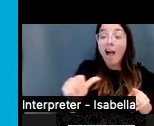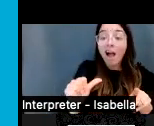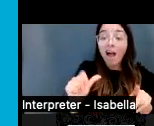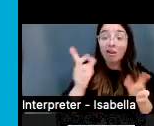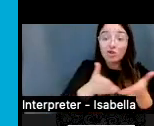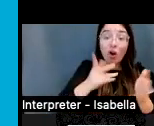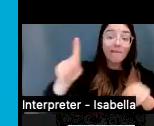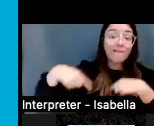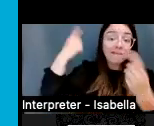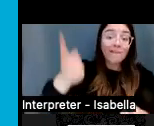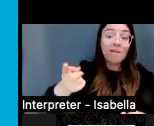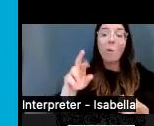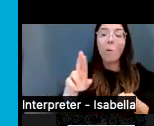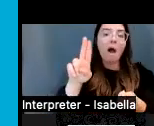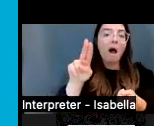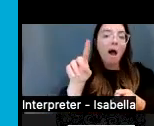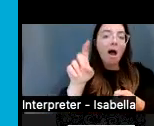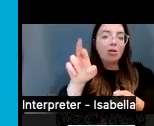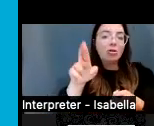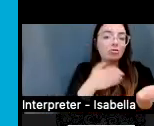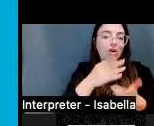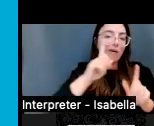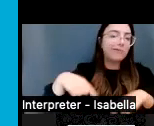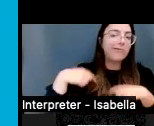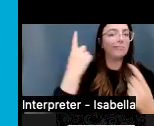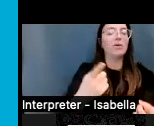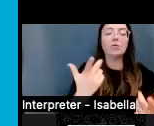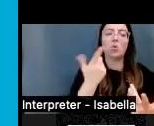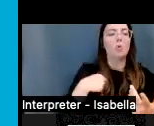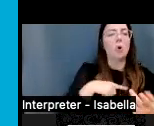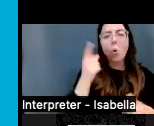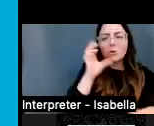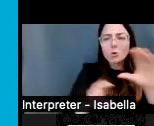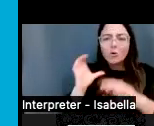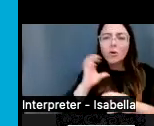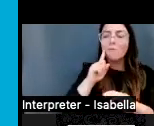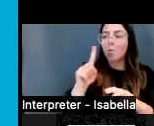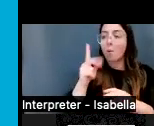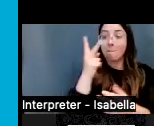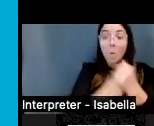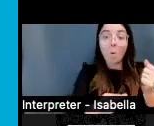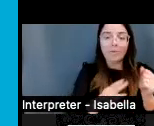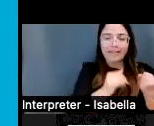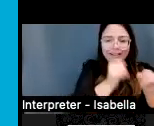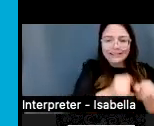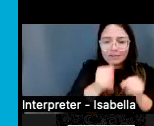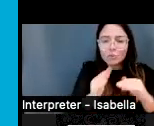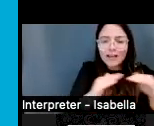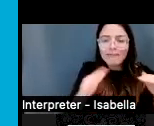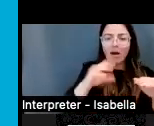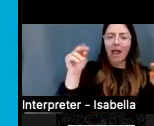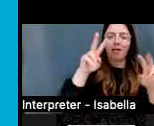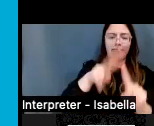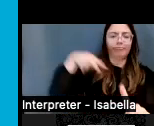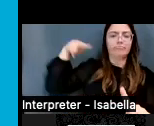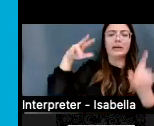vocational rehabilitation services. So we're always looking for individual and systemic work to look at those groups that have